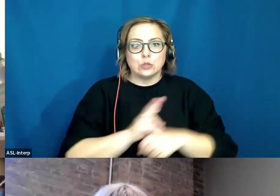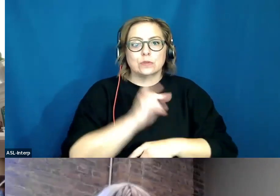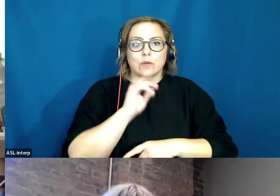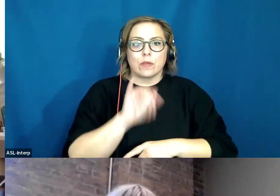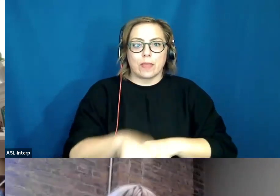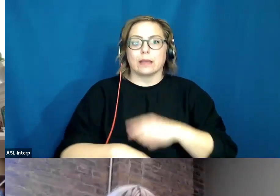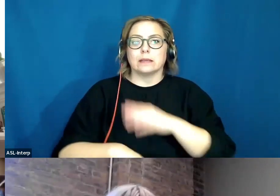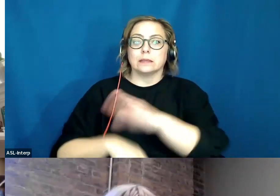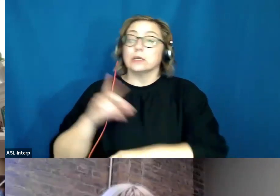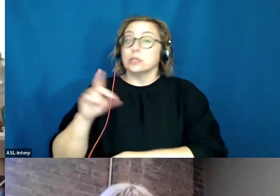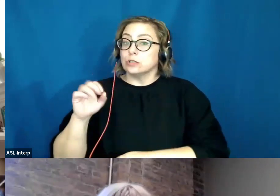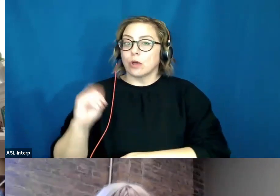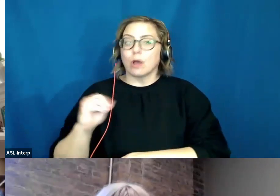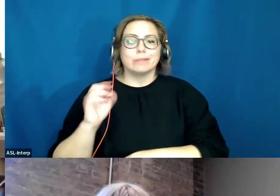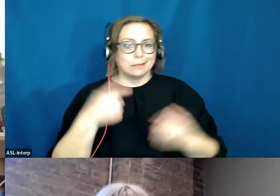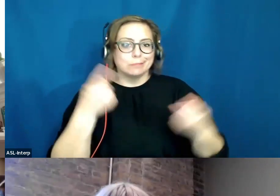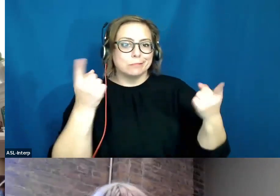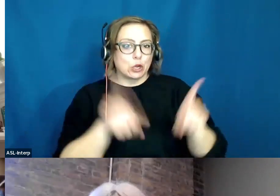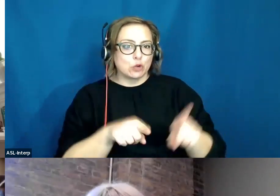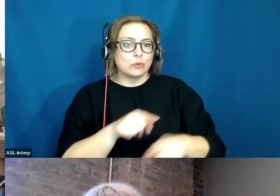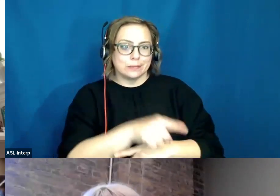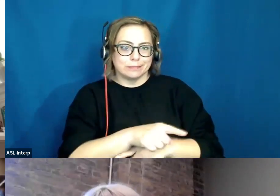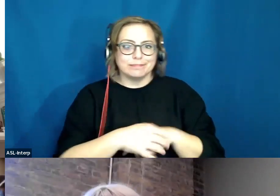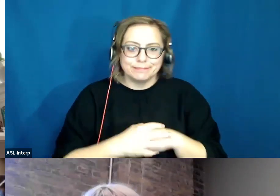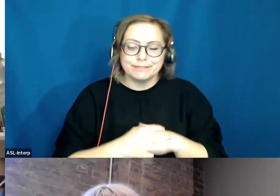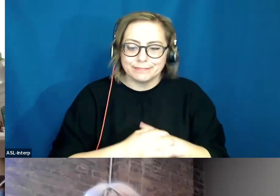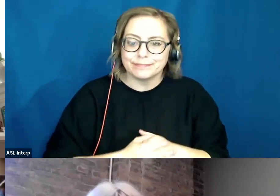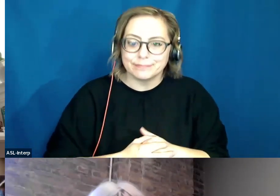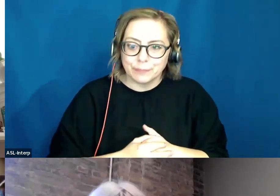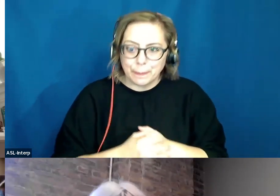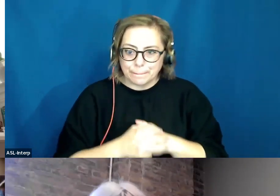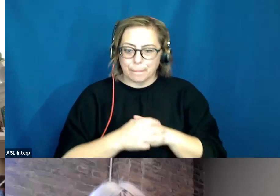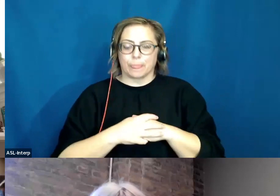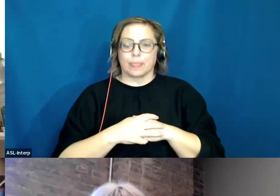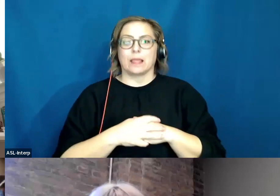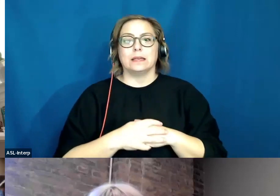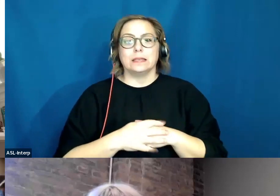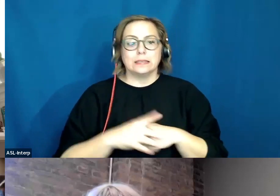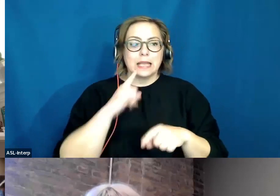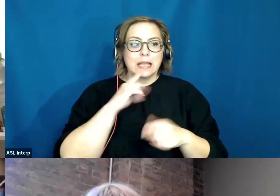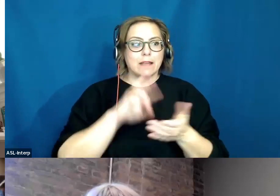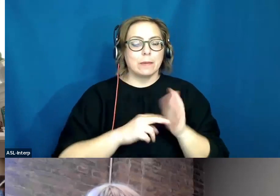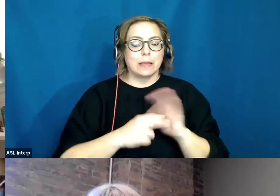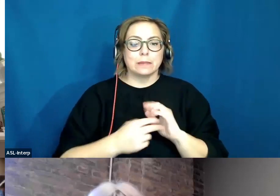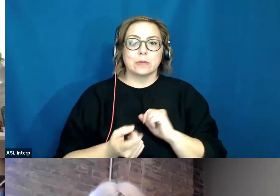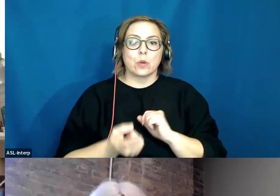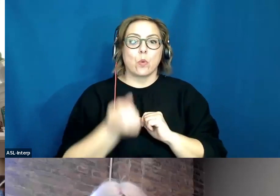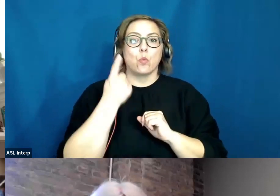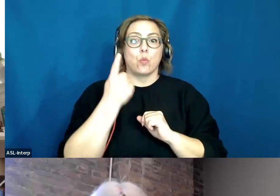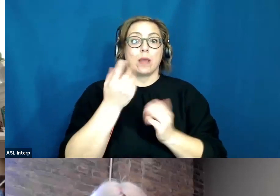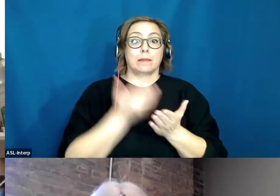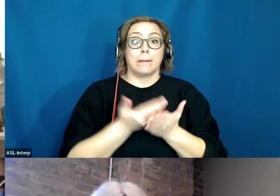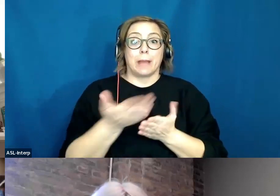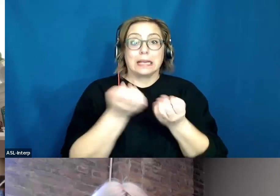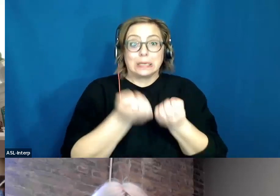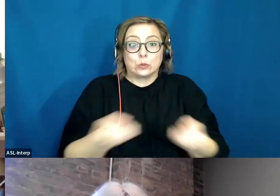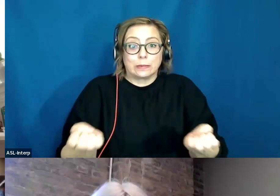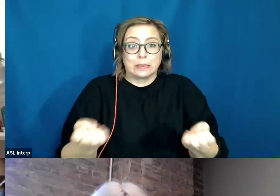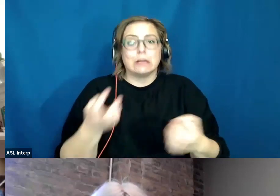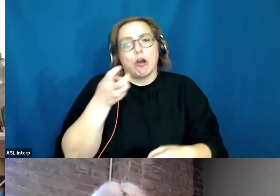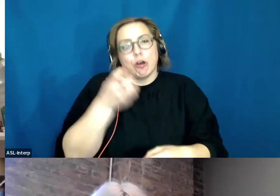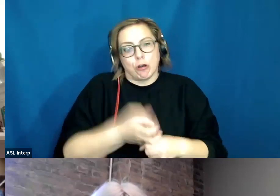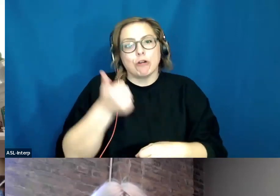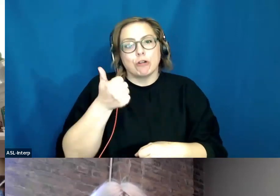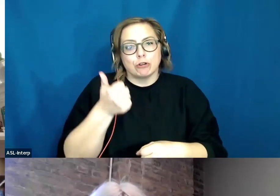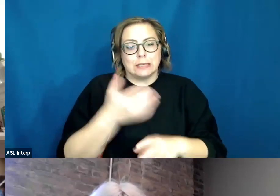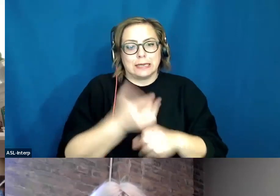There are definitely some things you can do when it becomes a one major piece of equipment. It's harder to do that. And the